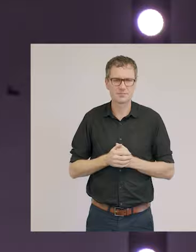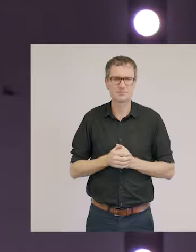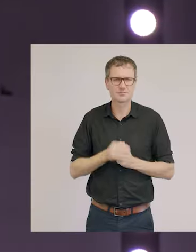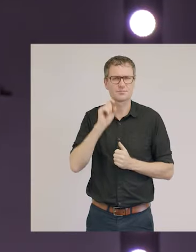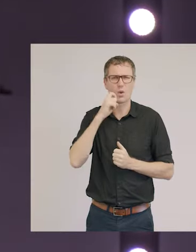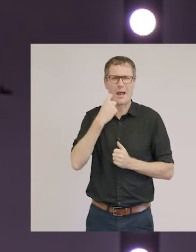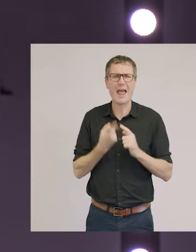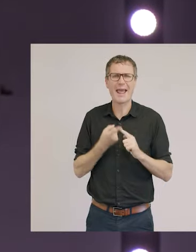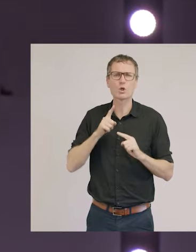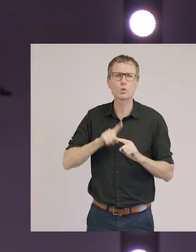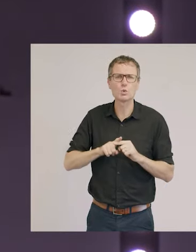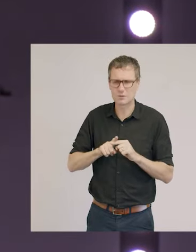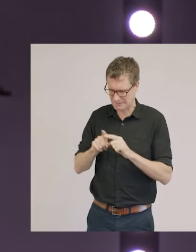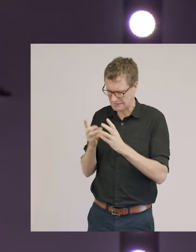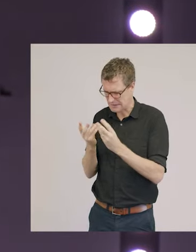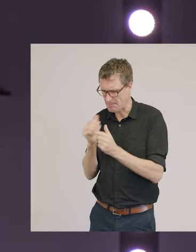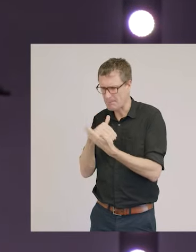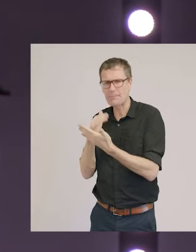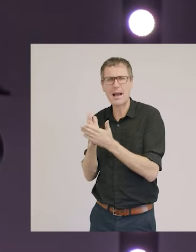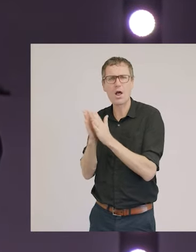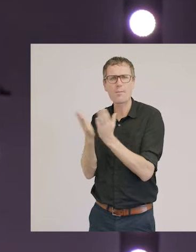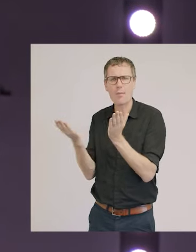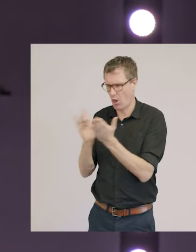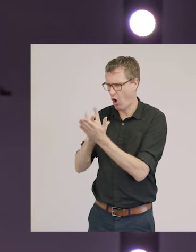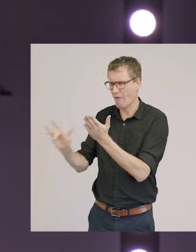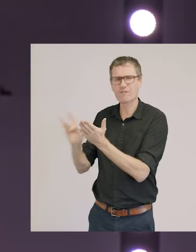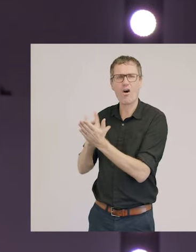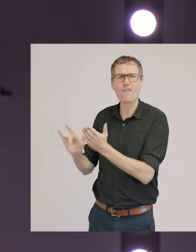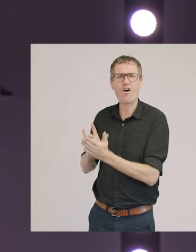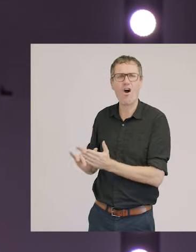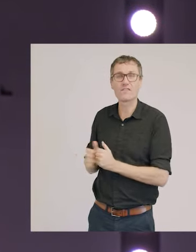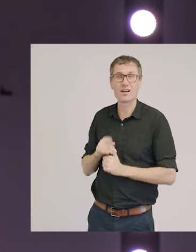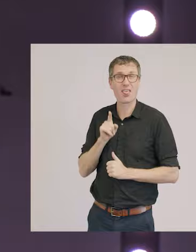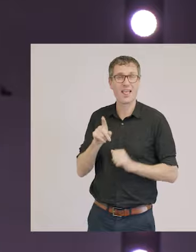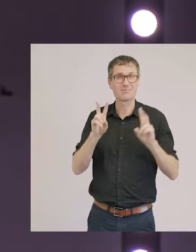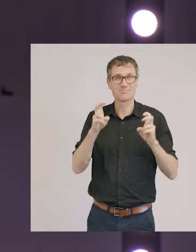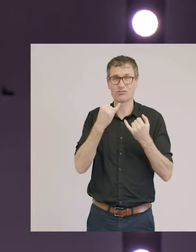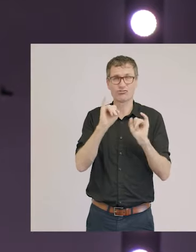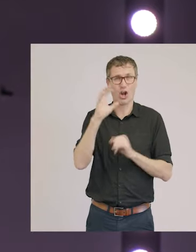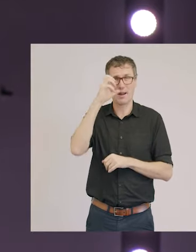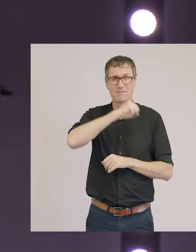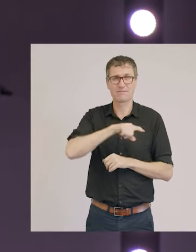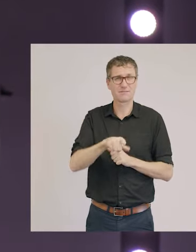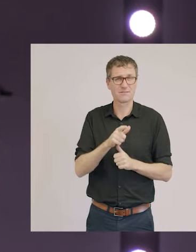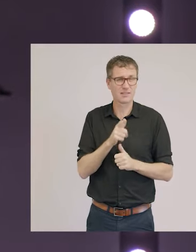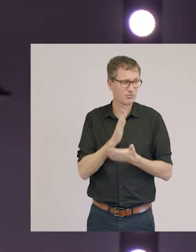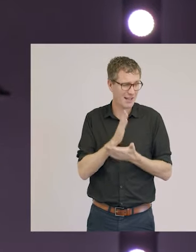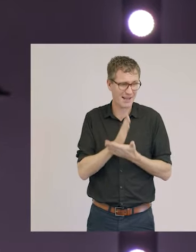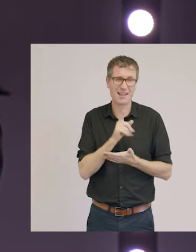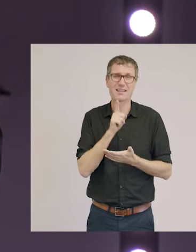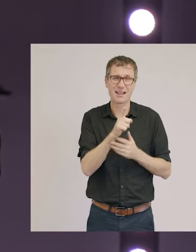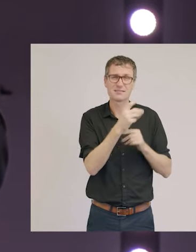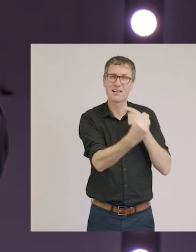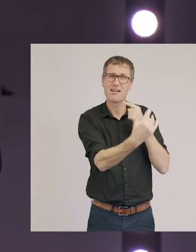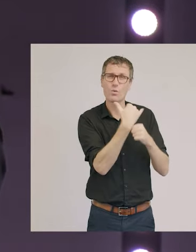Don't believe that. And they'll come up with some reason why this bit is uncomfortable and this bit is not true. And friends, that is deception.